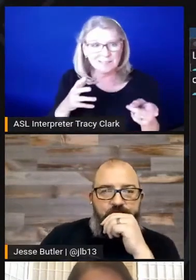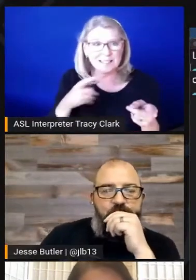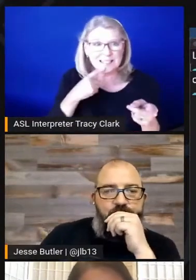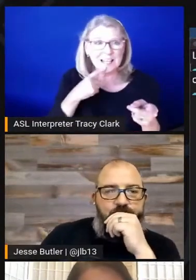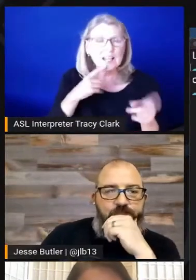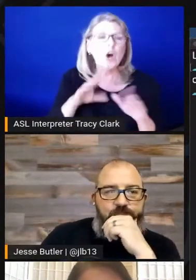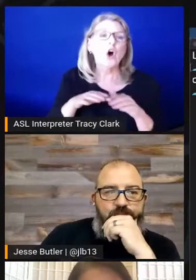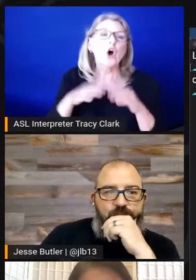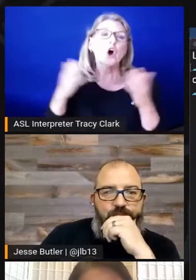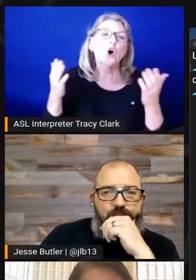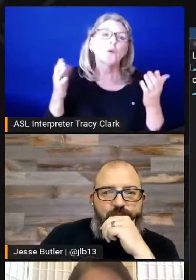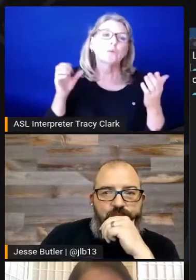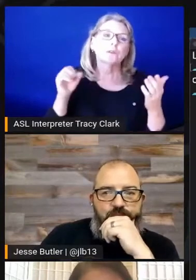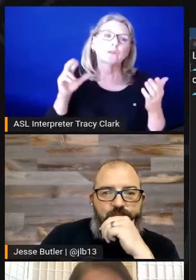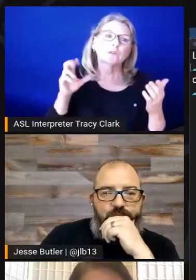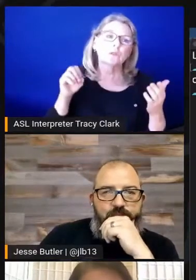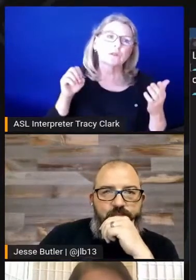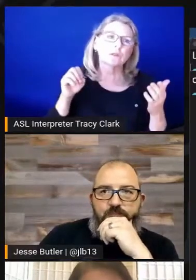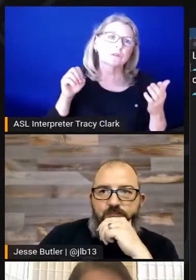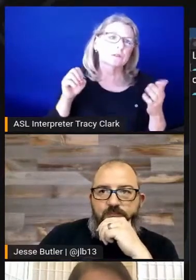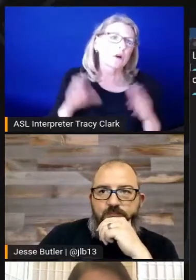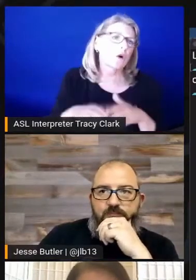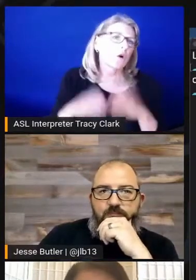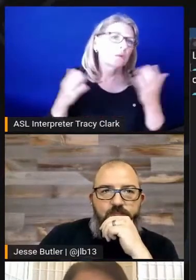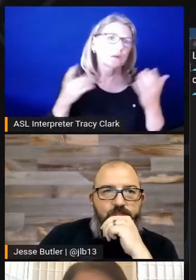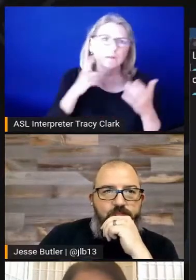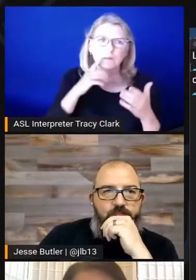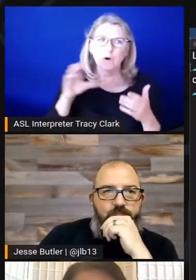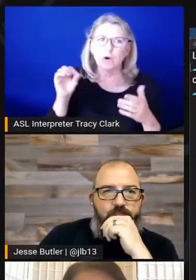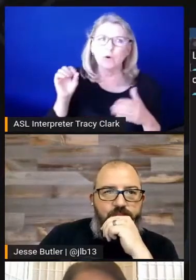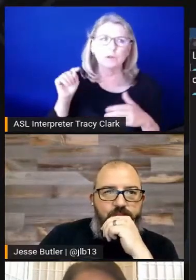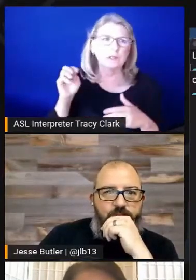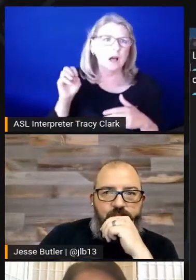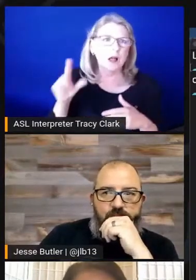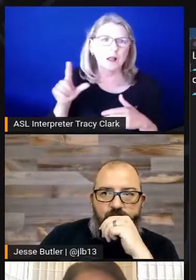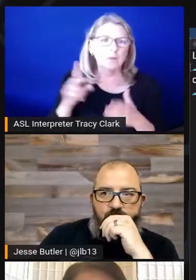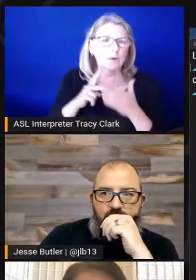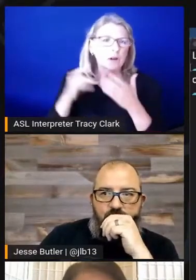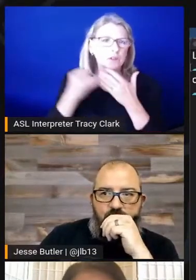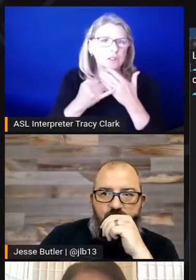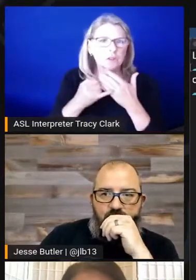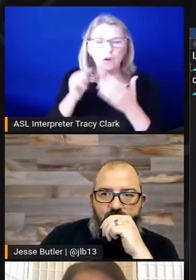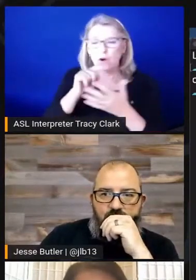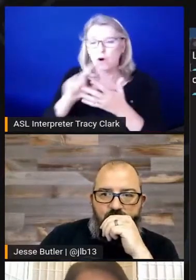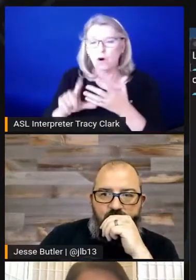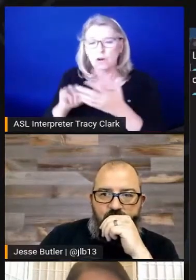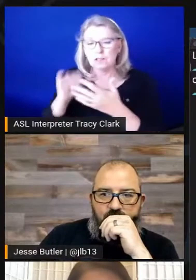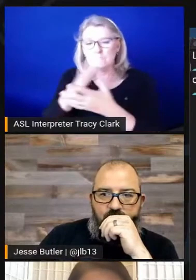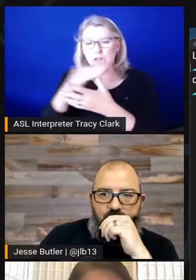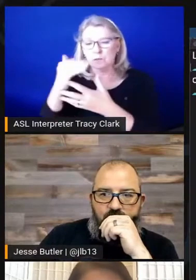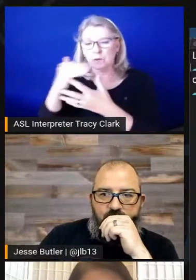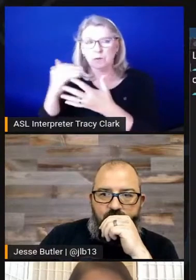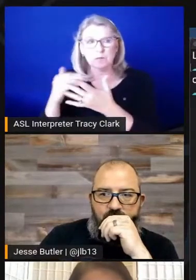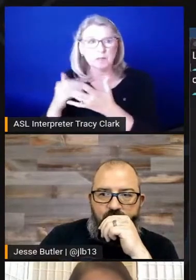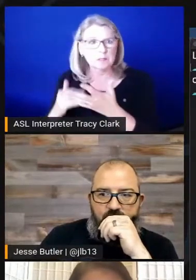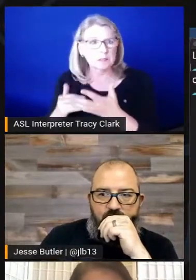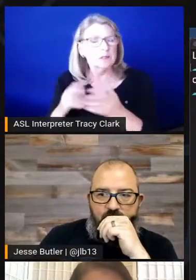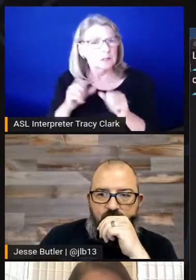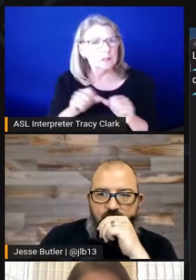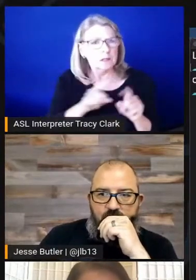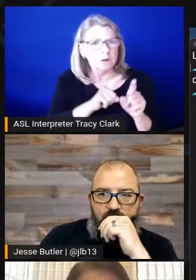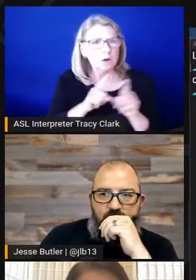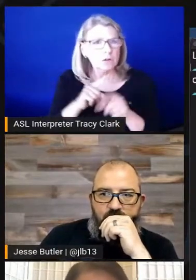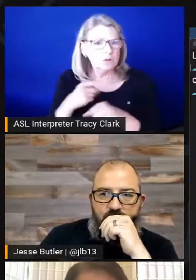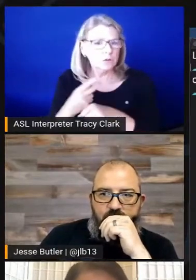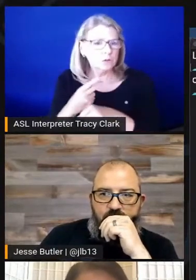the OpenTelemetry project. It can also be, all these components can also generically be used by in